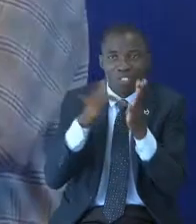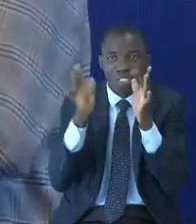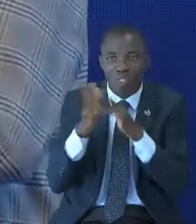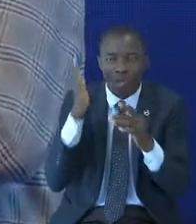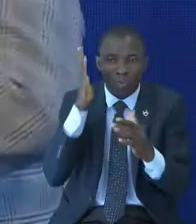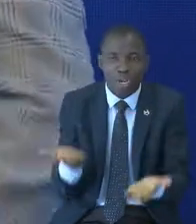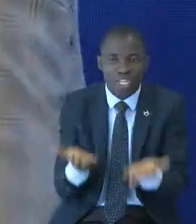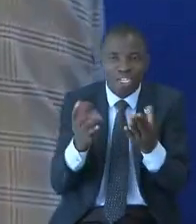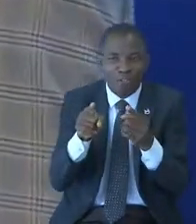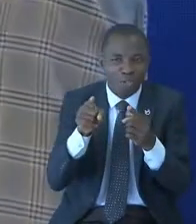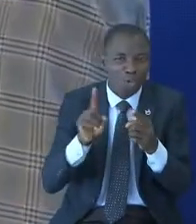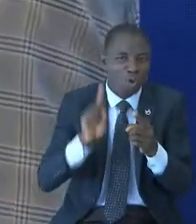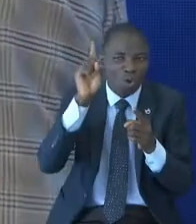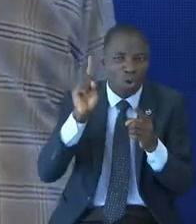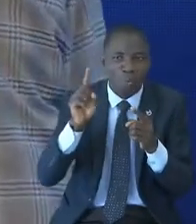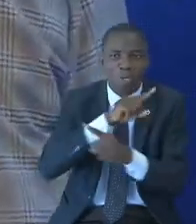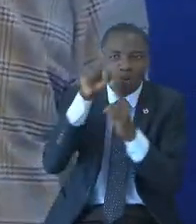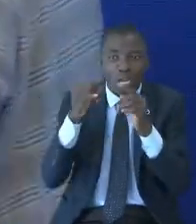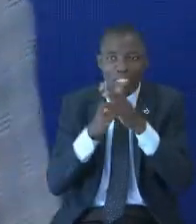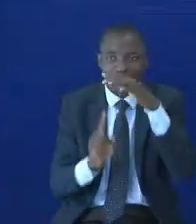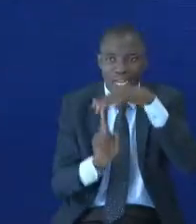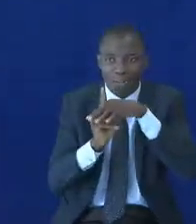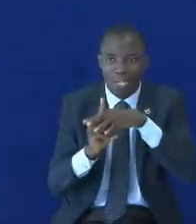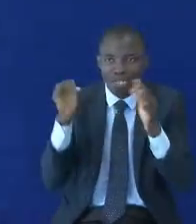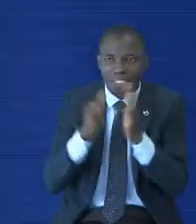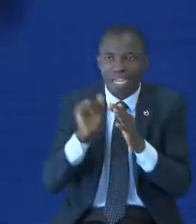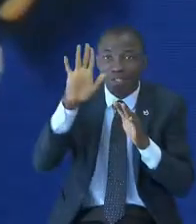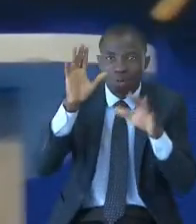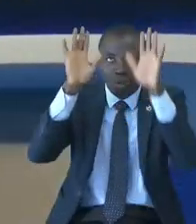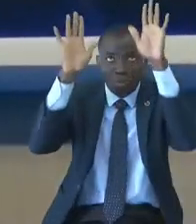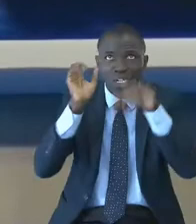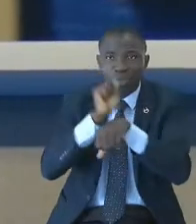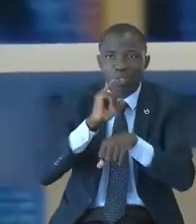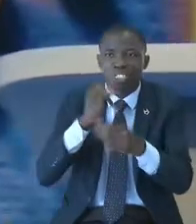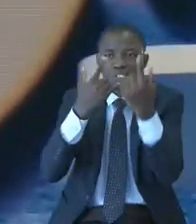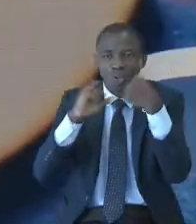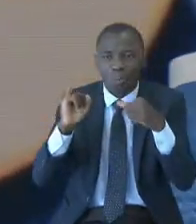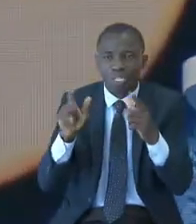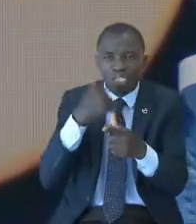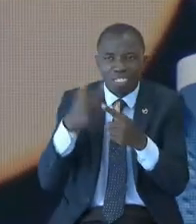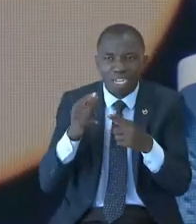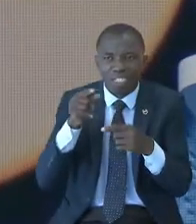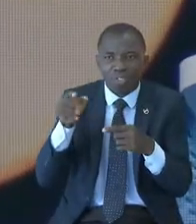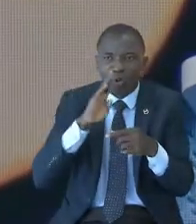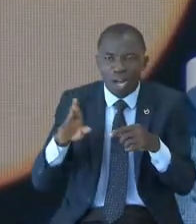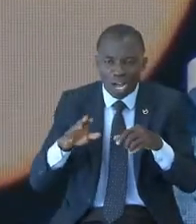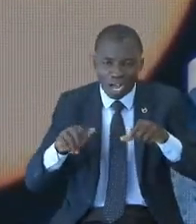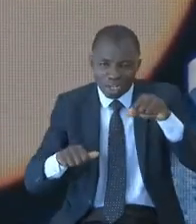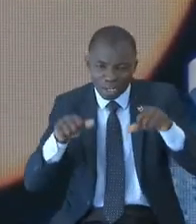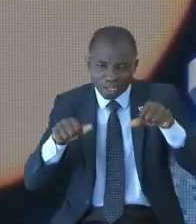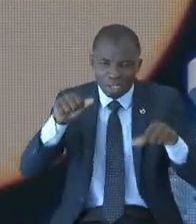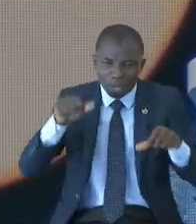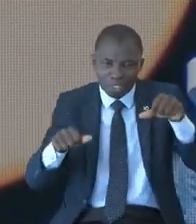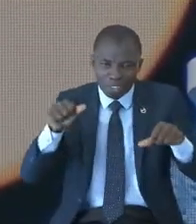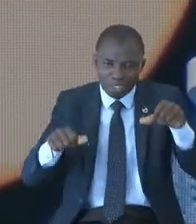will lift you up. When it appears that your miracle is coming, and then you are this way and miracle that